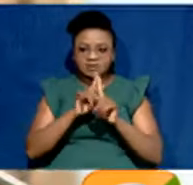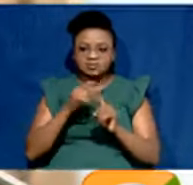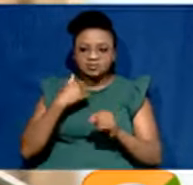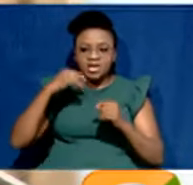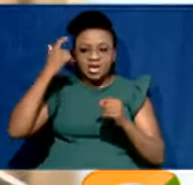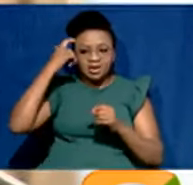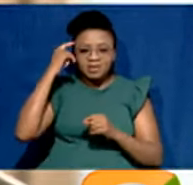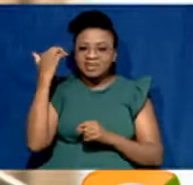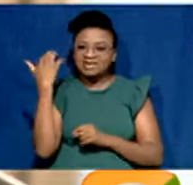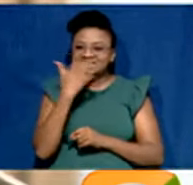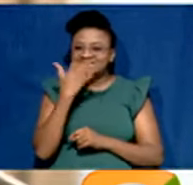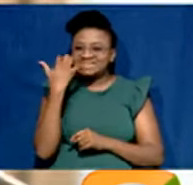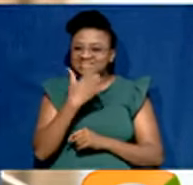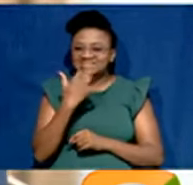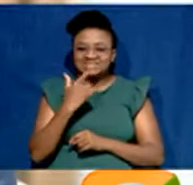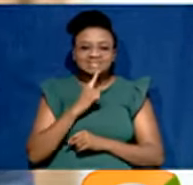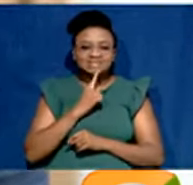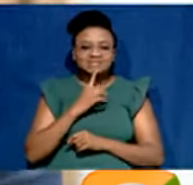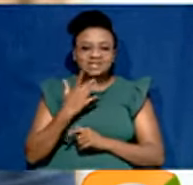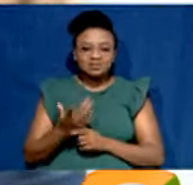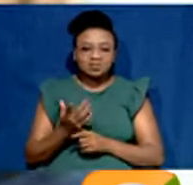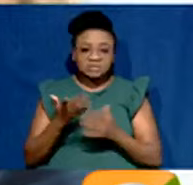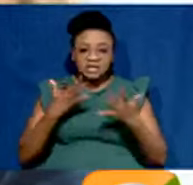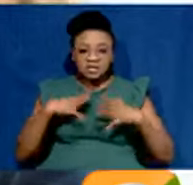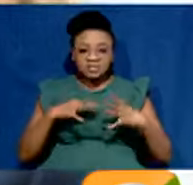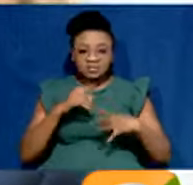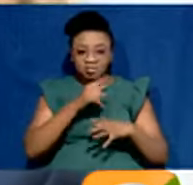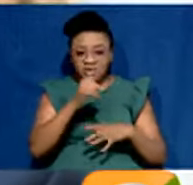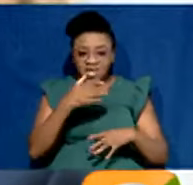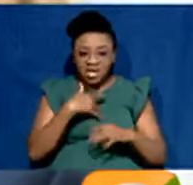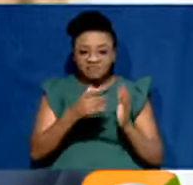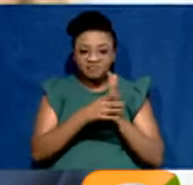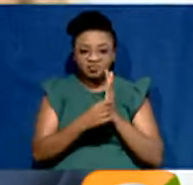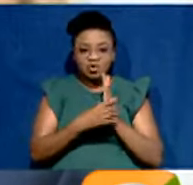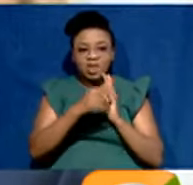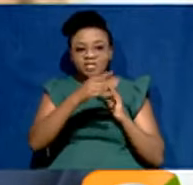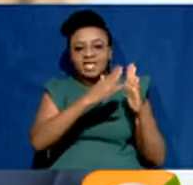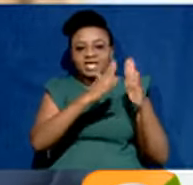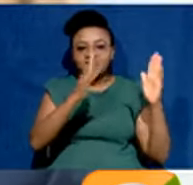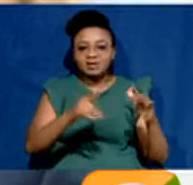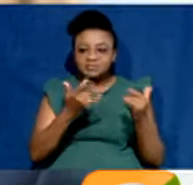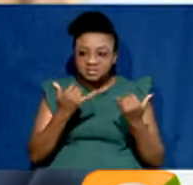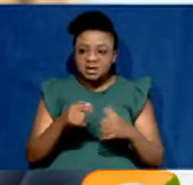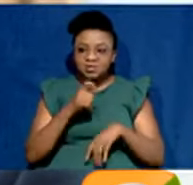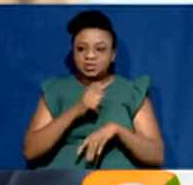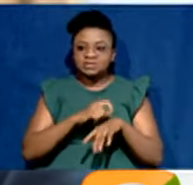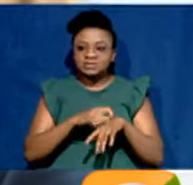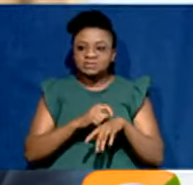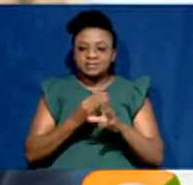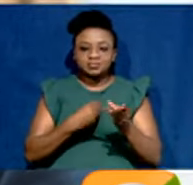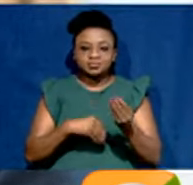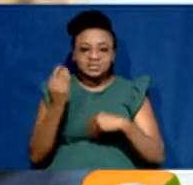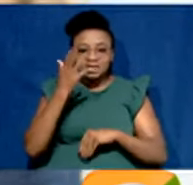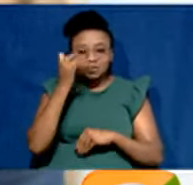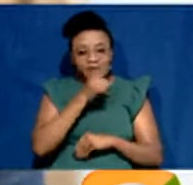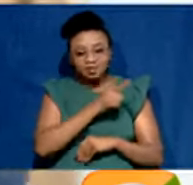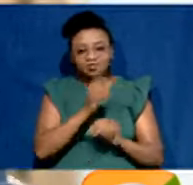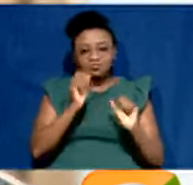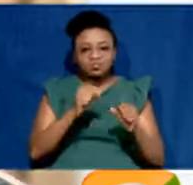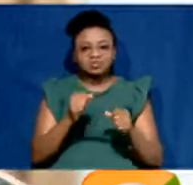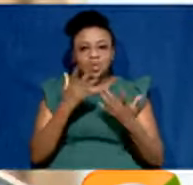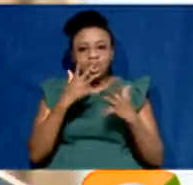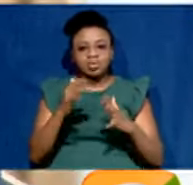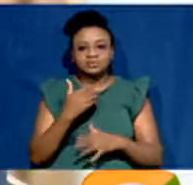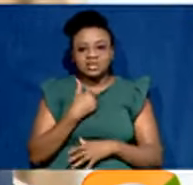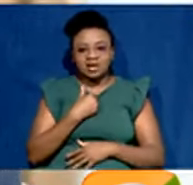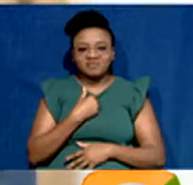Rigathi Gachagua saying that those people that have dollars in their houses, it is time to sell because yes. You're just about to suffer loss. Yes. Yourself, you